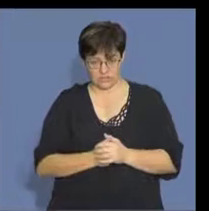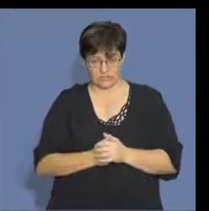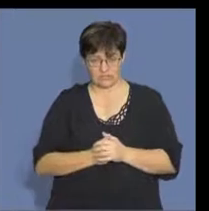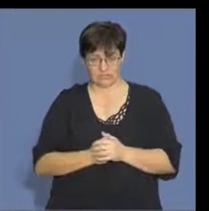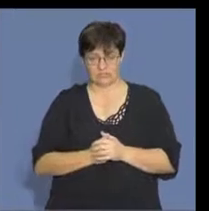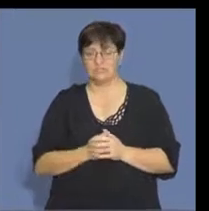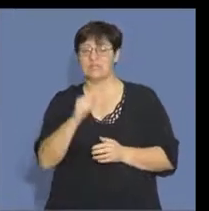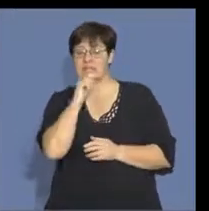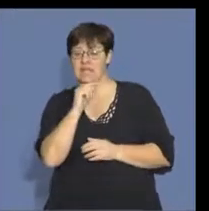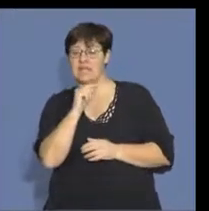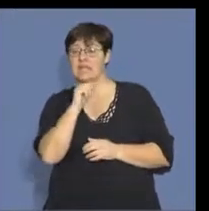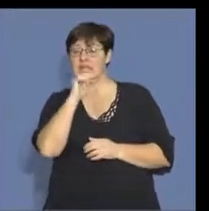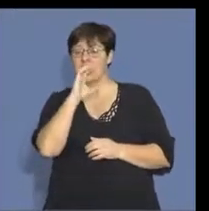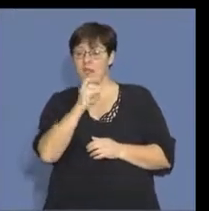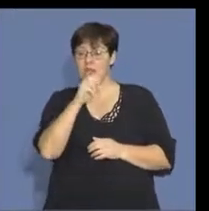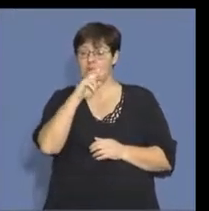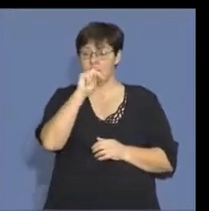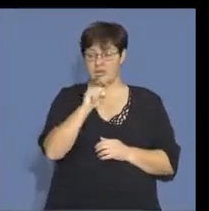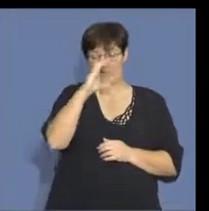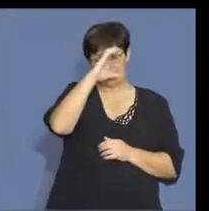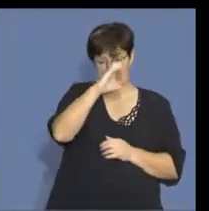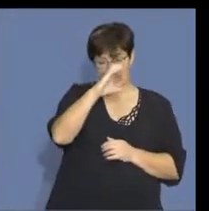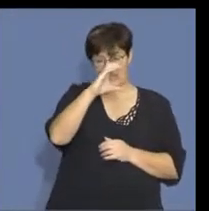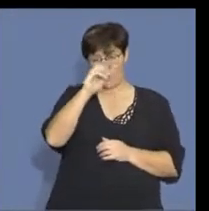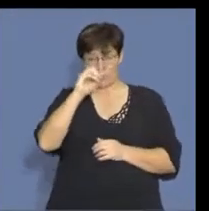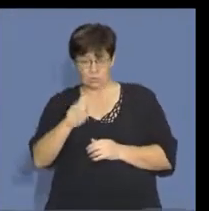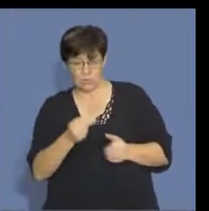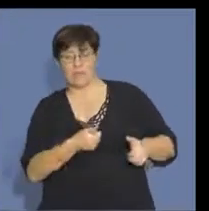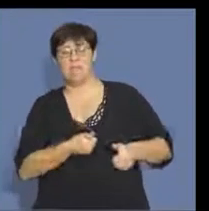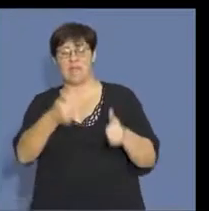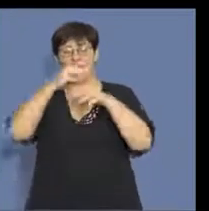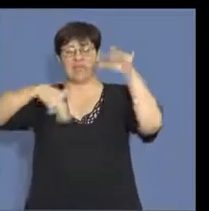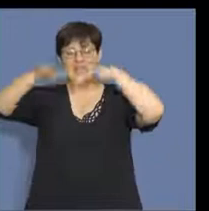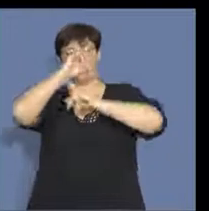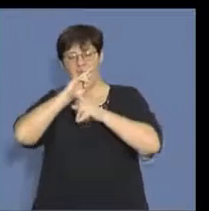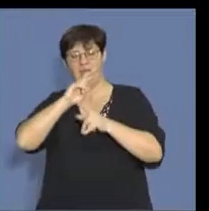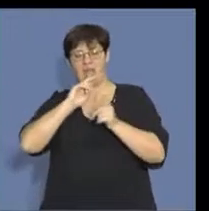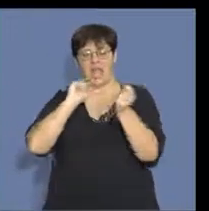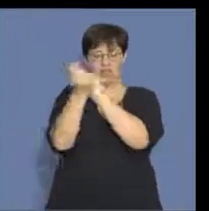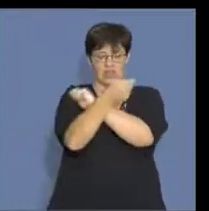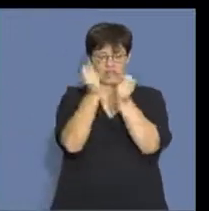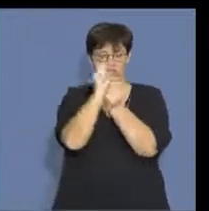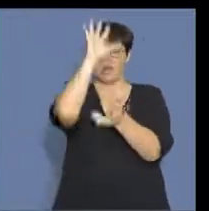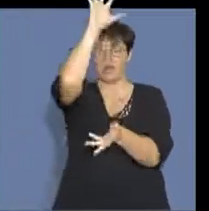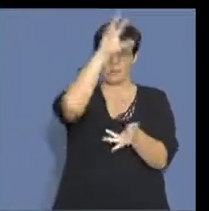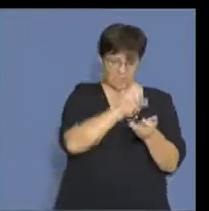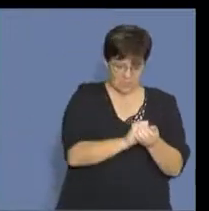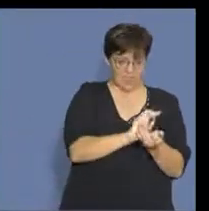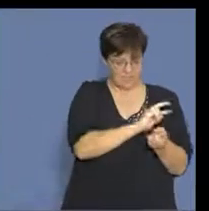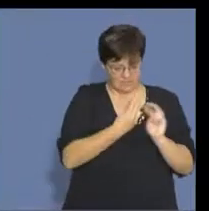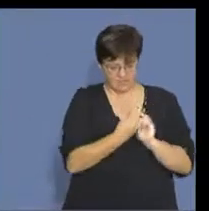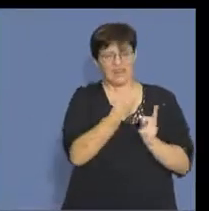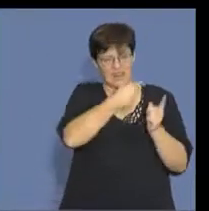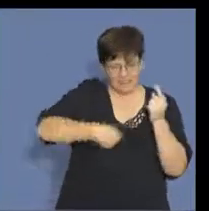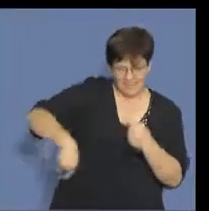As I mentioned, carbon dioxide is returned back into the atmosphere during gaseous exchange, and that again cycles the carbon back into